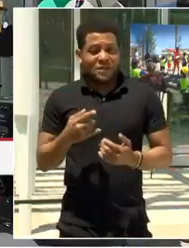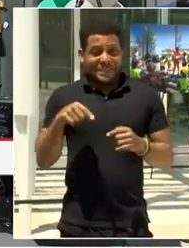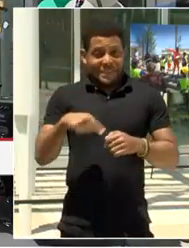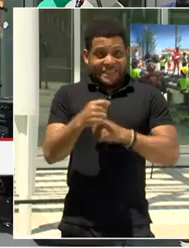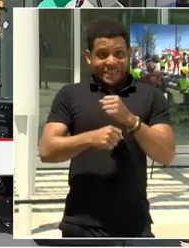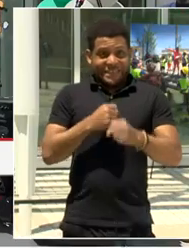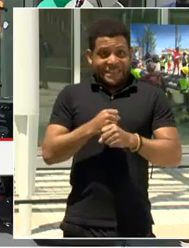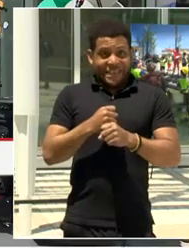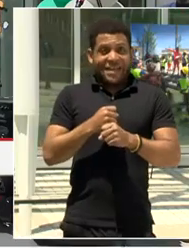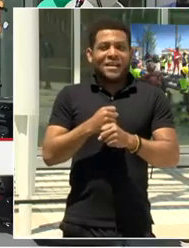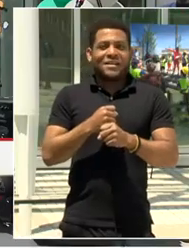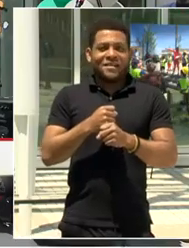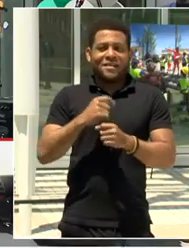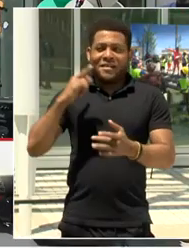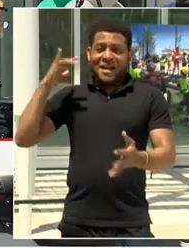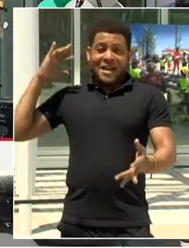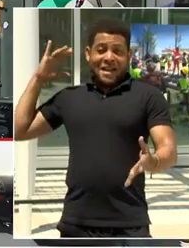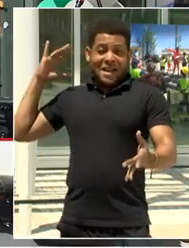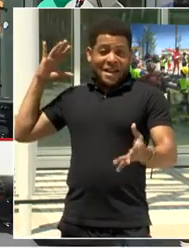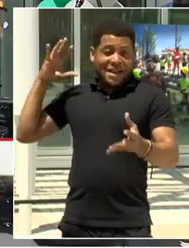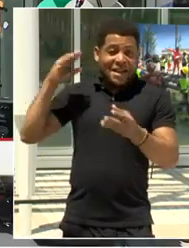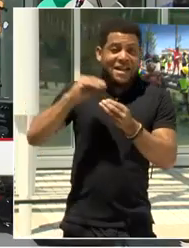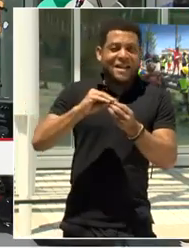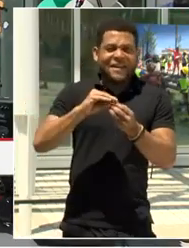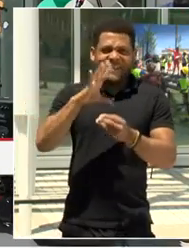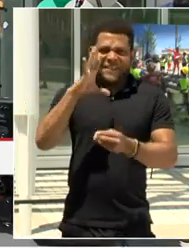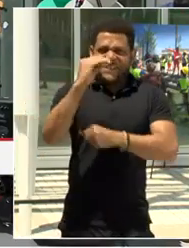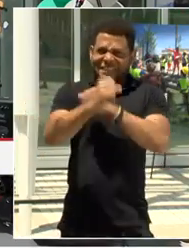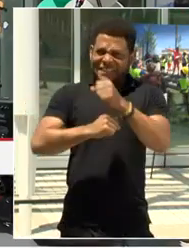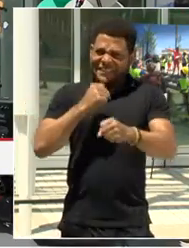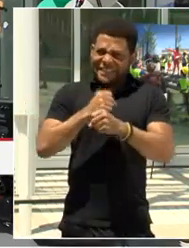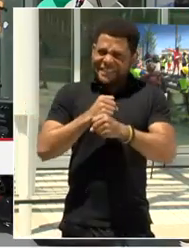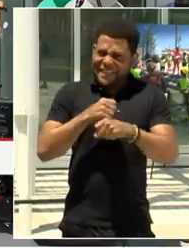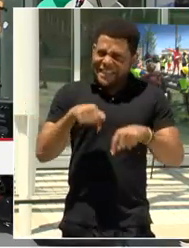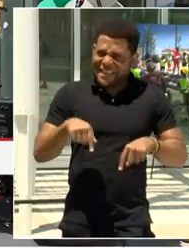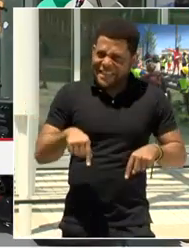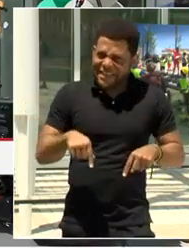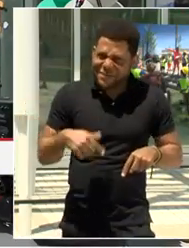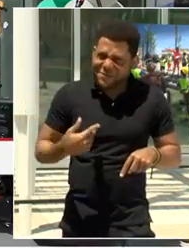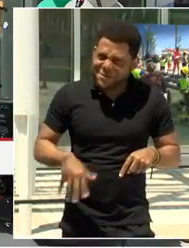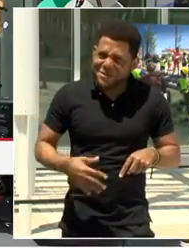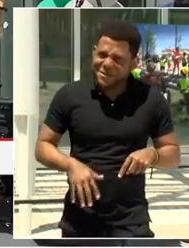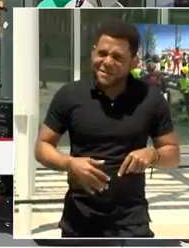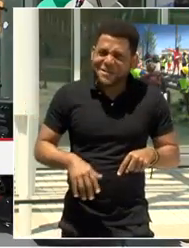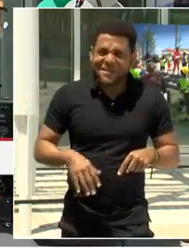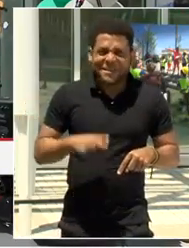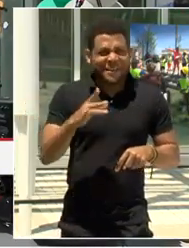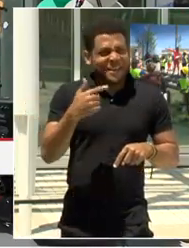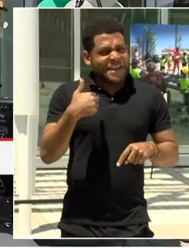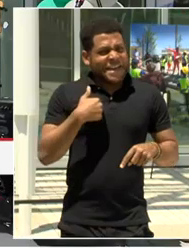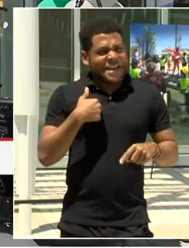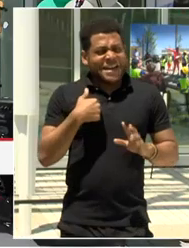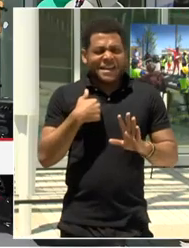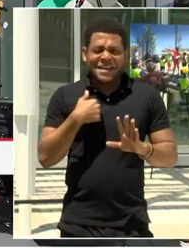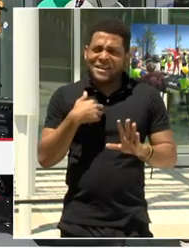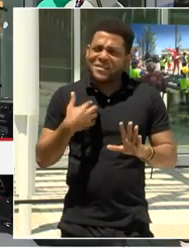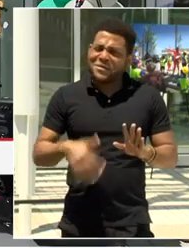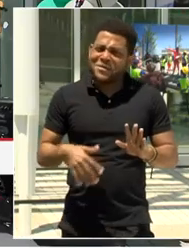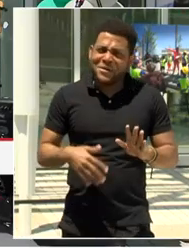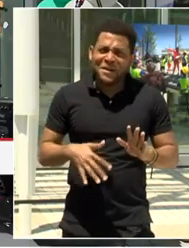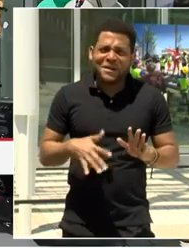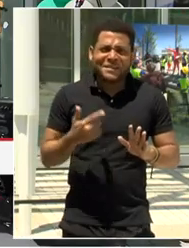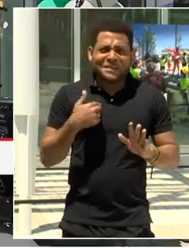50th year that I've been living in this community. I have dreamed of what these 25 acres could